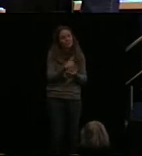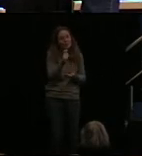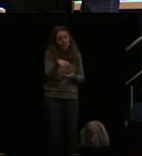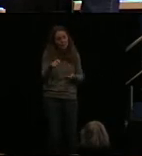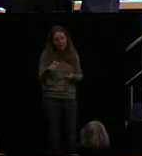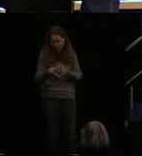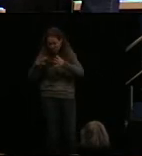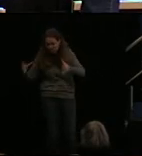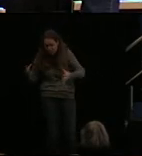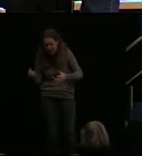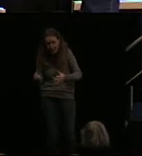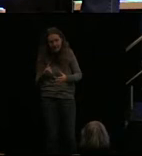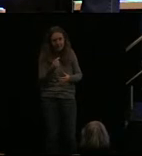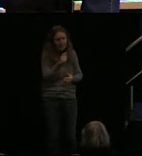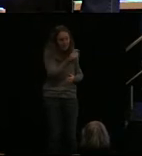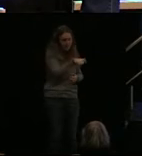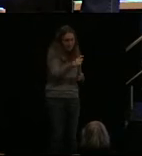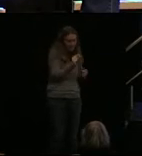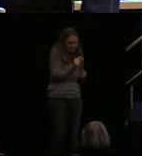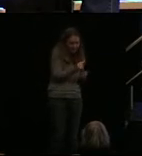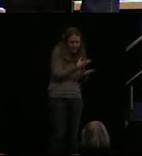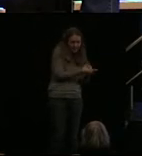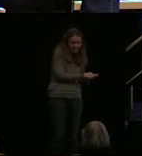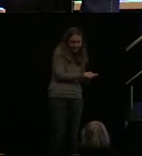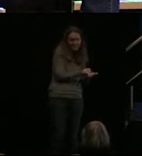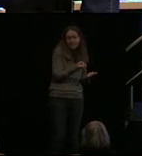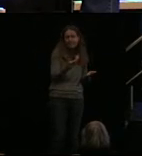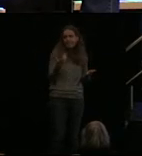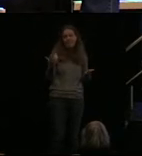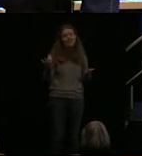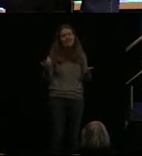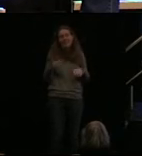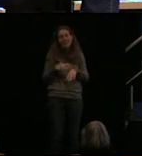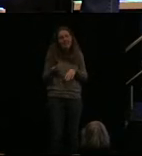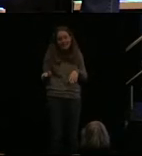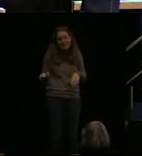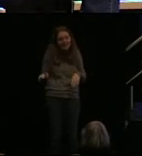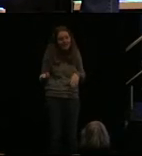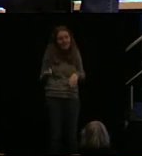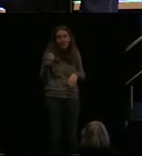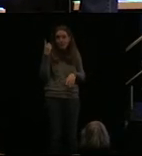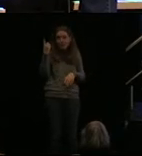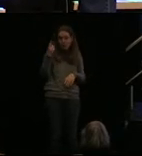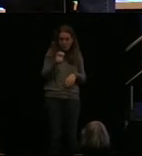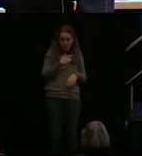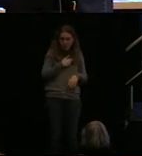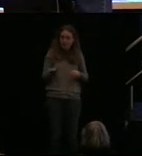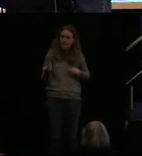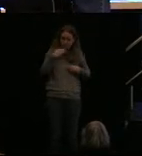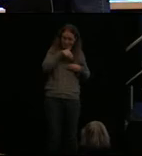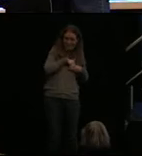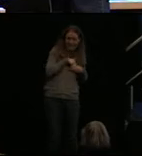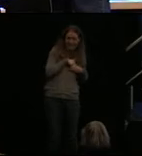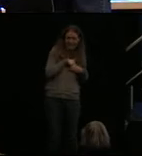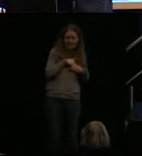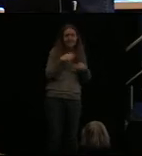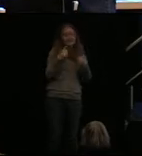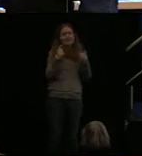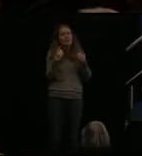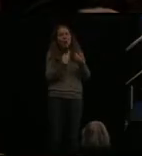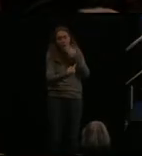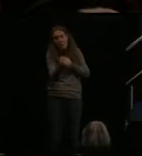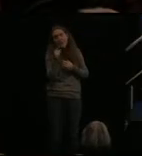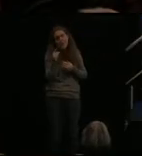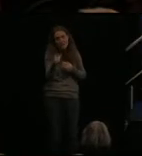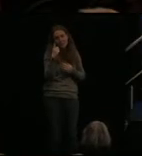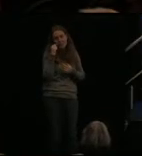with much and there are people with little, but it doesn't matter. God's put things in your heart that you and only you